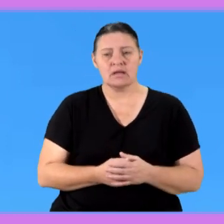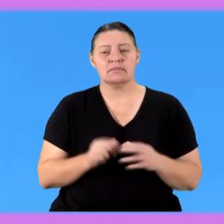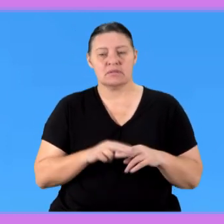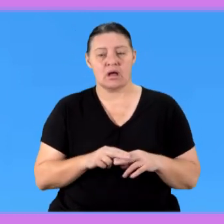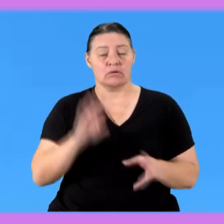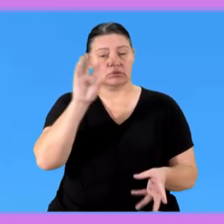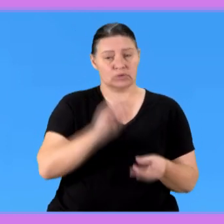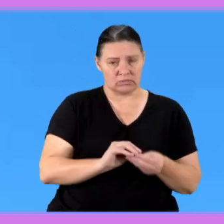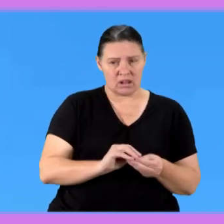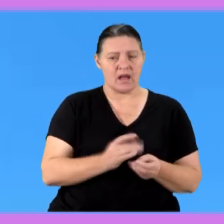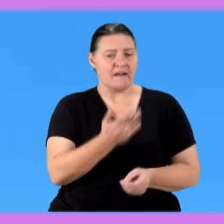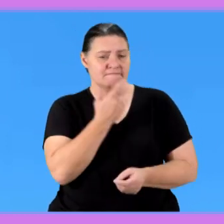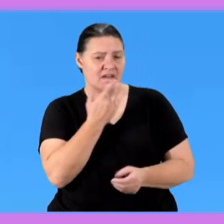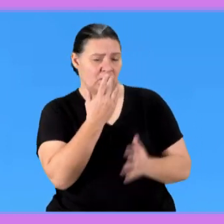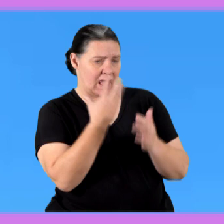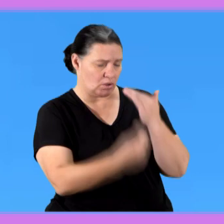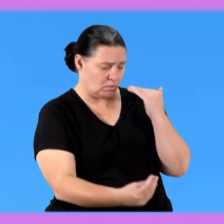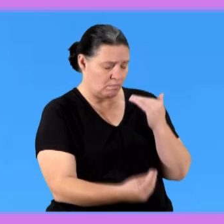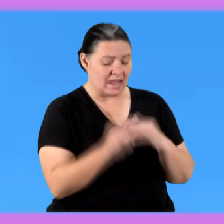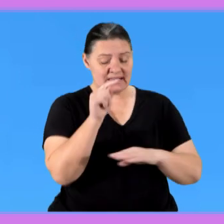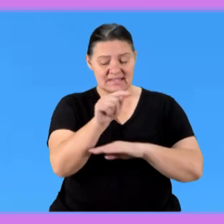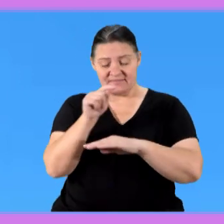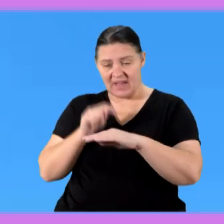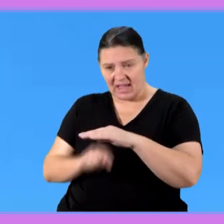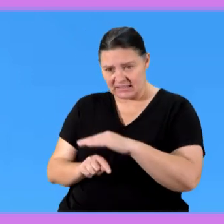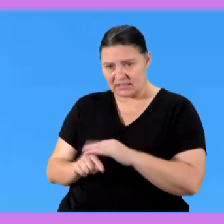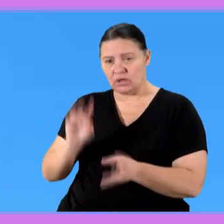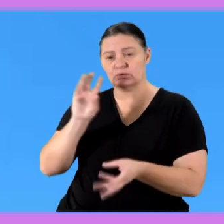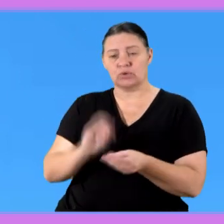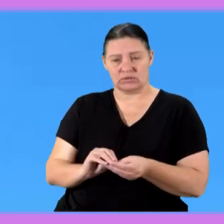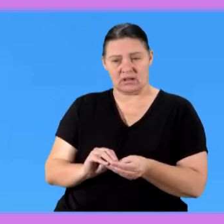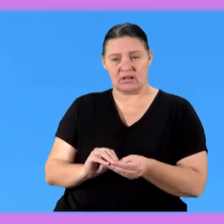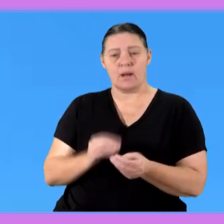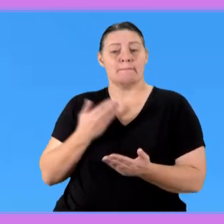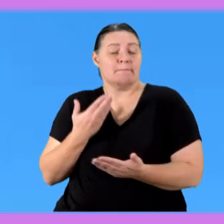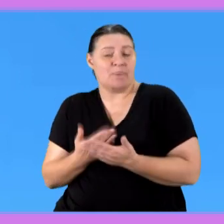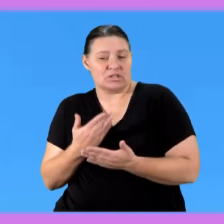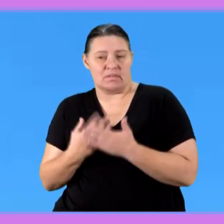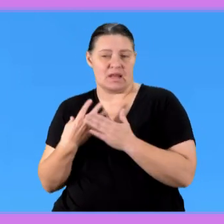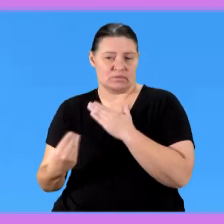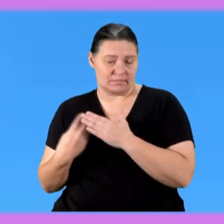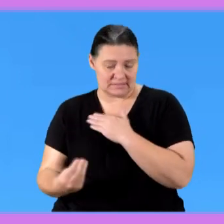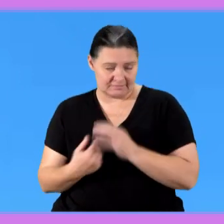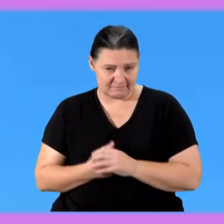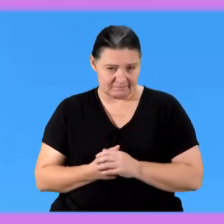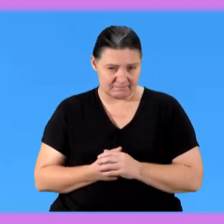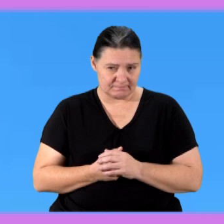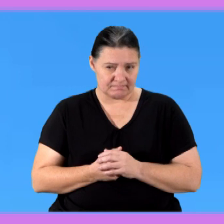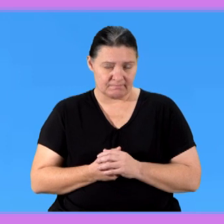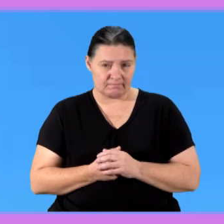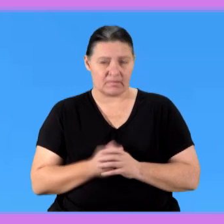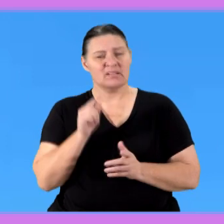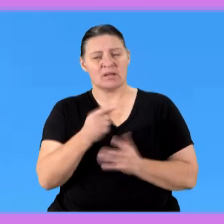probability is where we take the total number of favorable outcomes and we divide that by the total number of